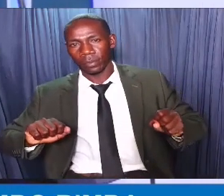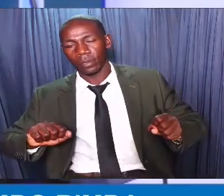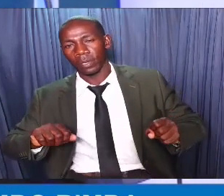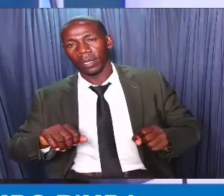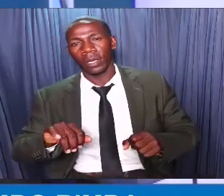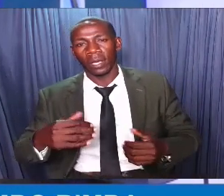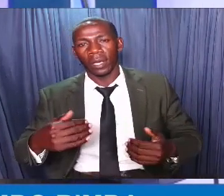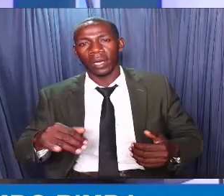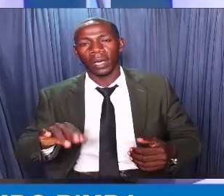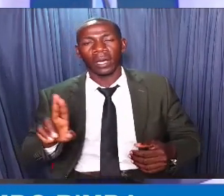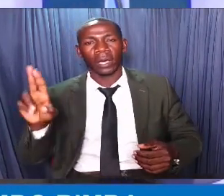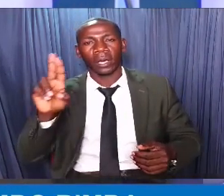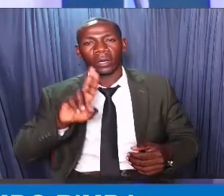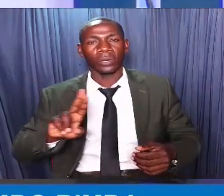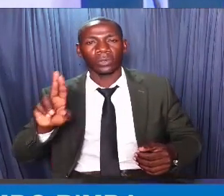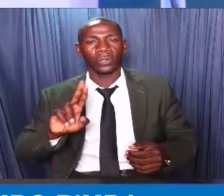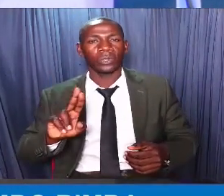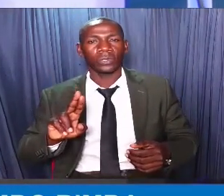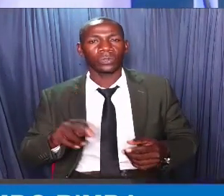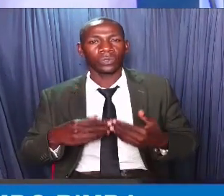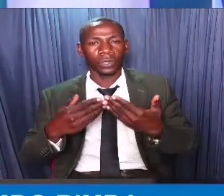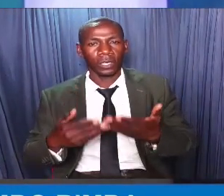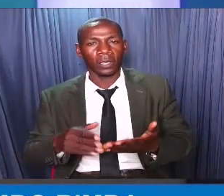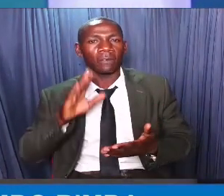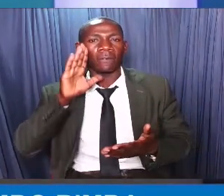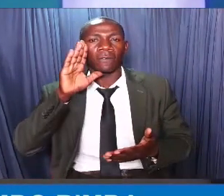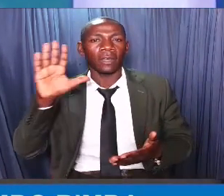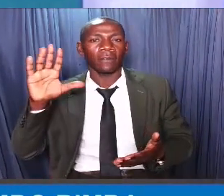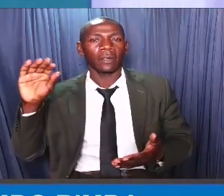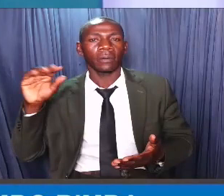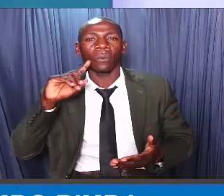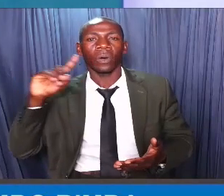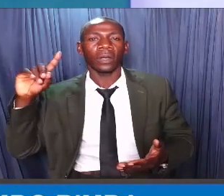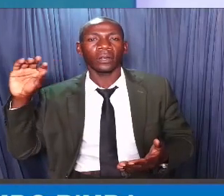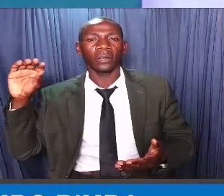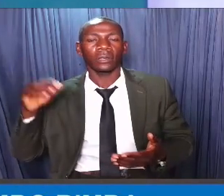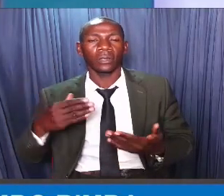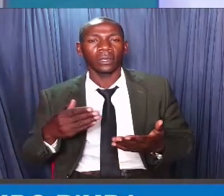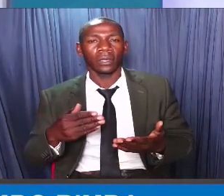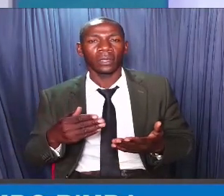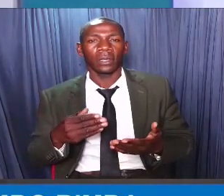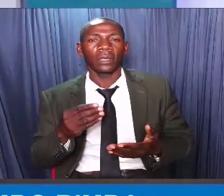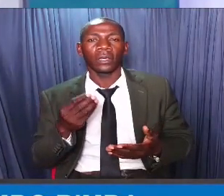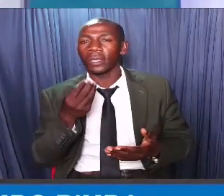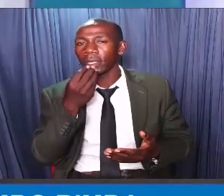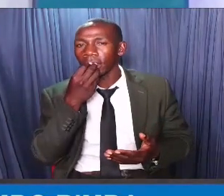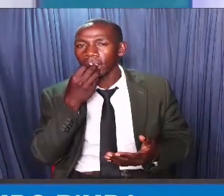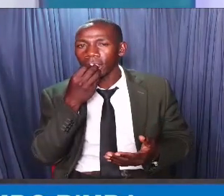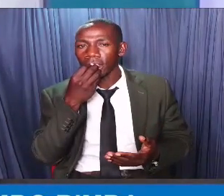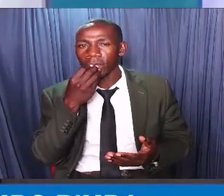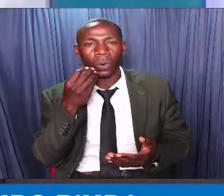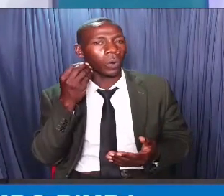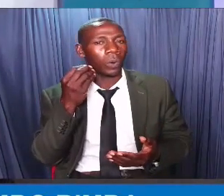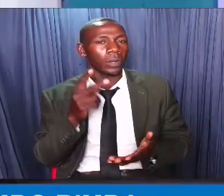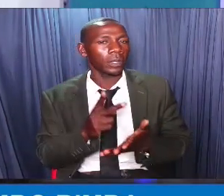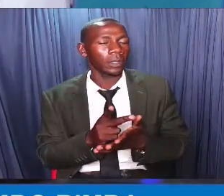Nilikuwa nikienda siku hizi kumpatia ngaa 100 shangazi. And I used to go there and giving her 100 shillings. Leo tunapeleka vyakula kwa mama anakula hapo. She's getting